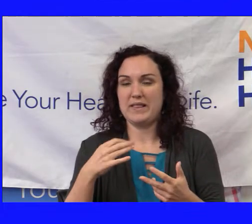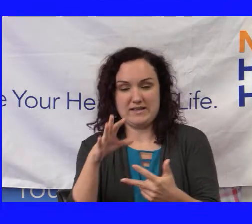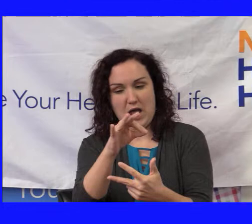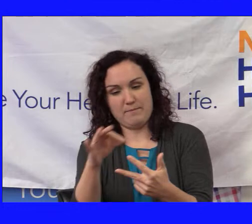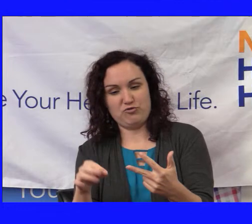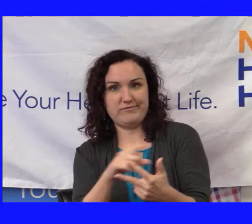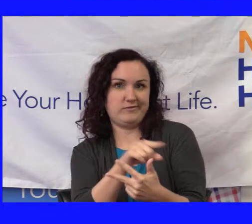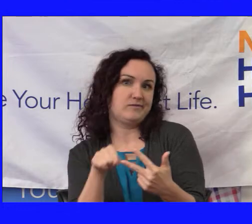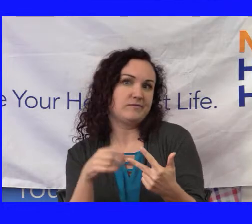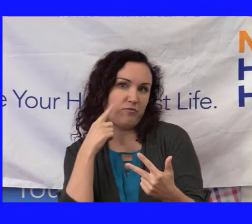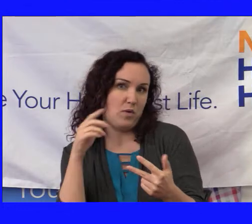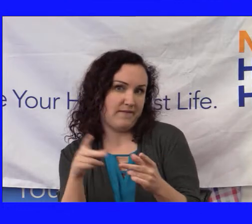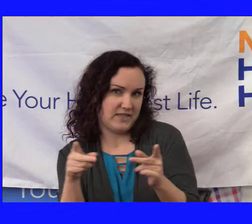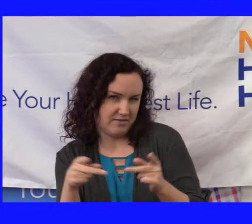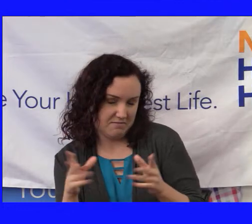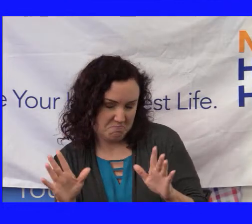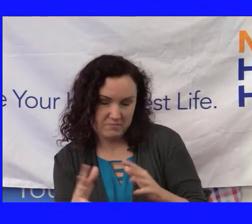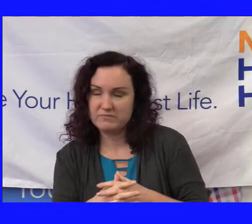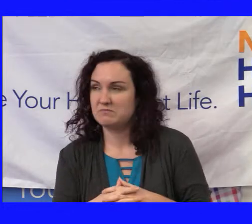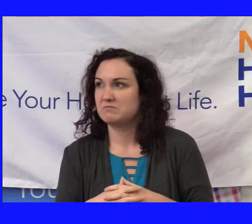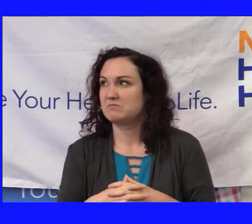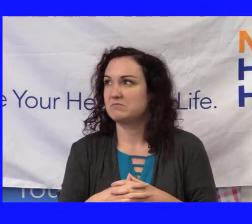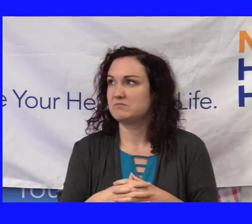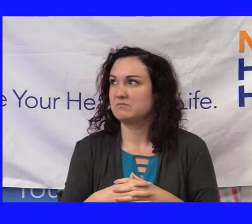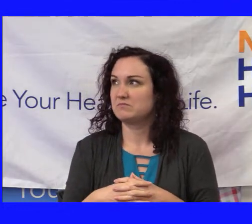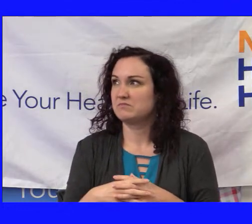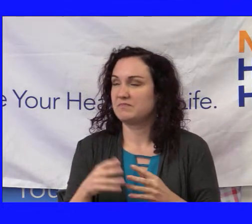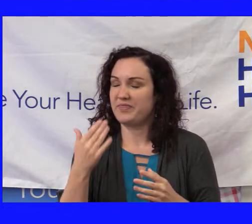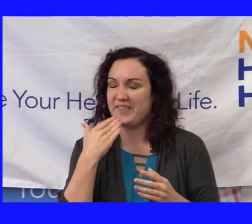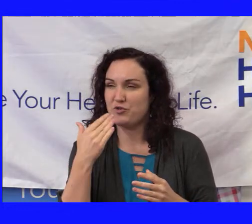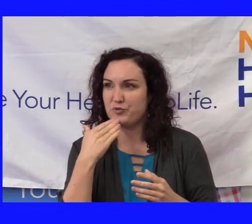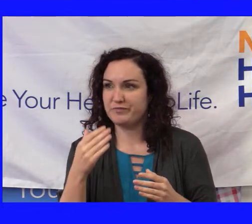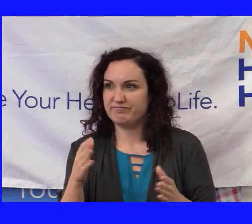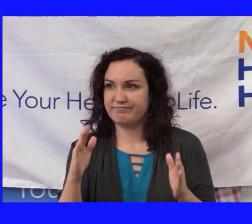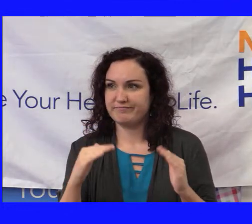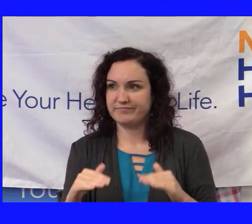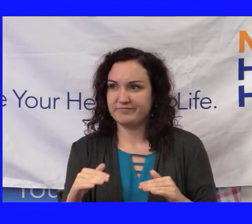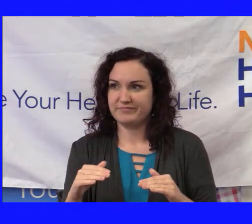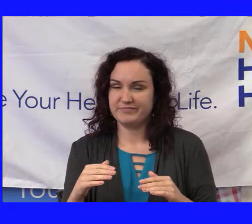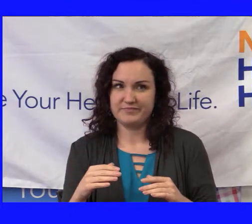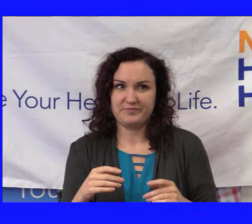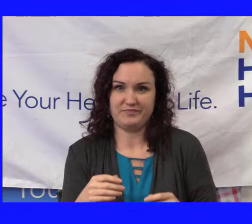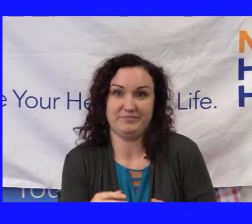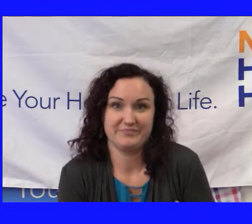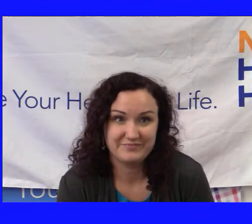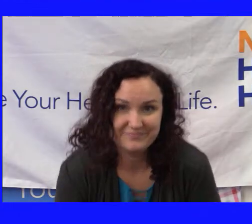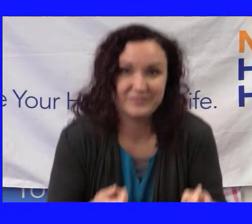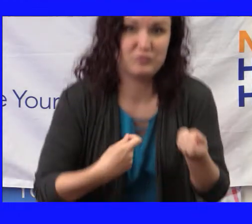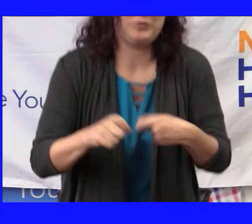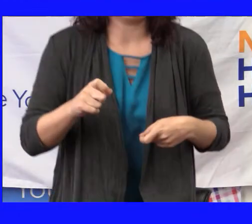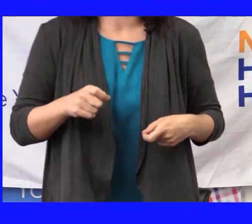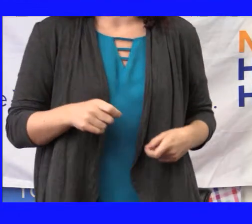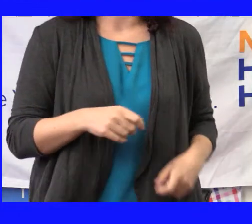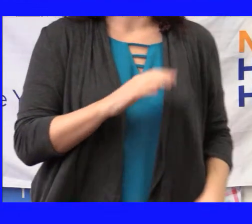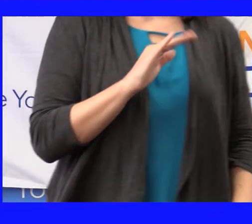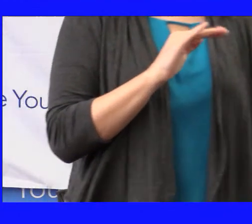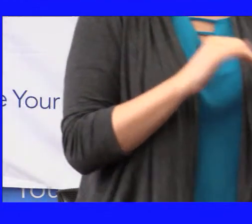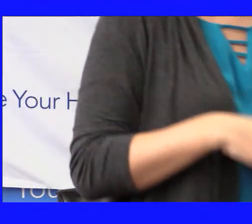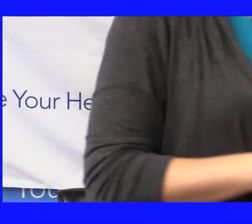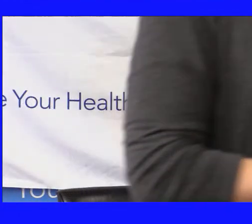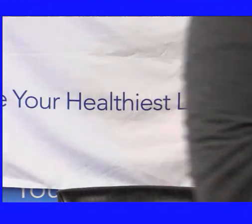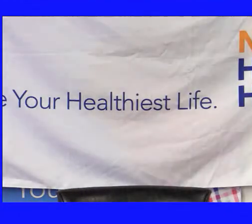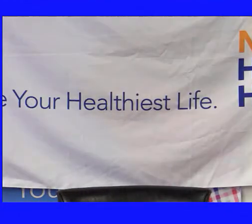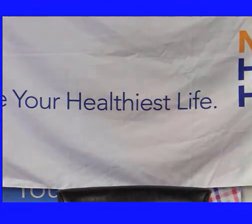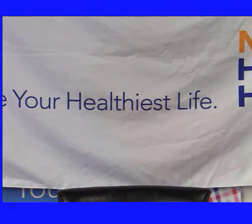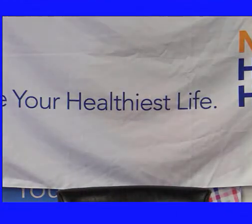have options for the facility. Thank you, Christine. Thank you. Thank you, Sally. Jose,